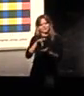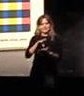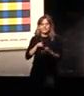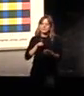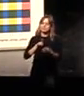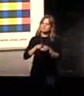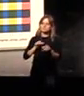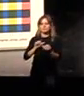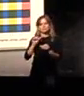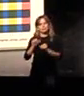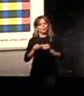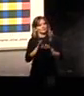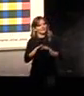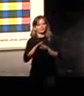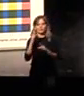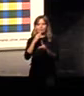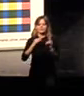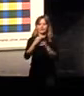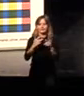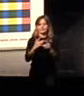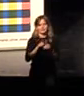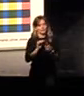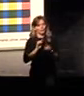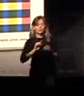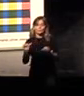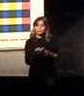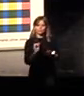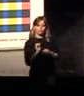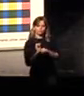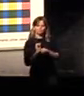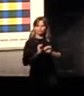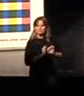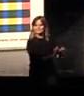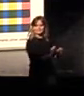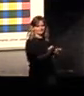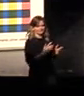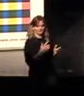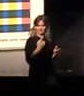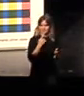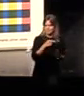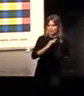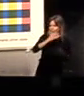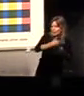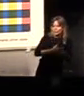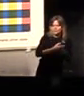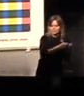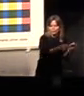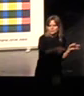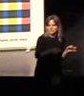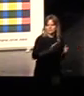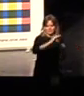en ruzies why is this by nature to close in borders and closing mines